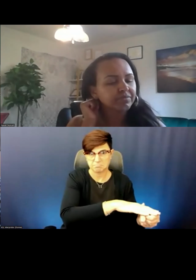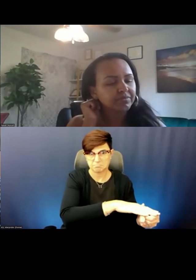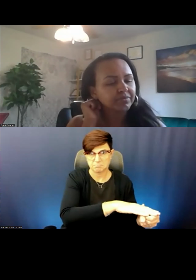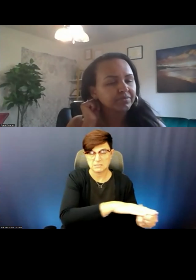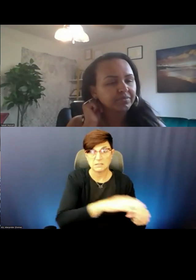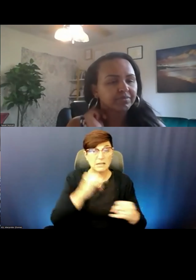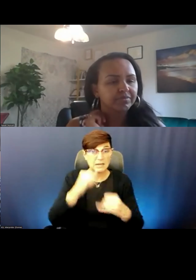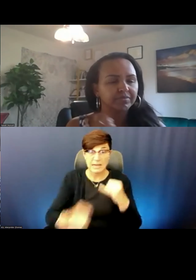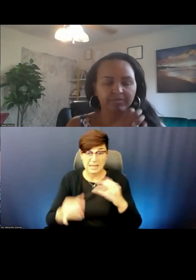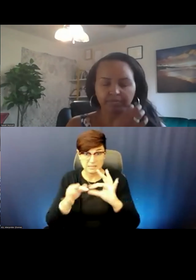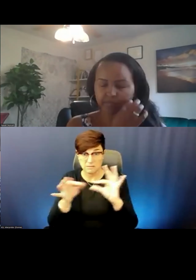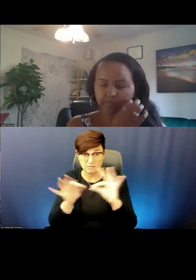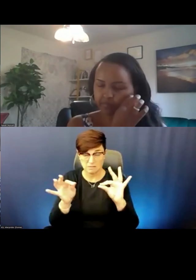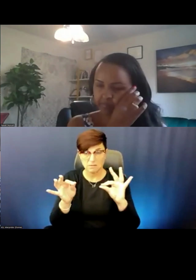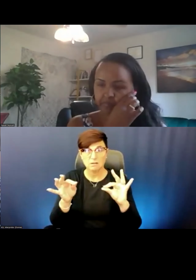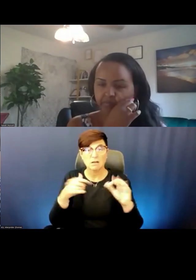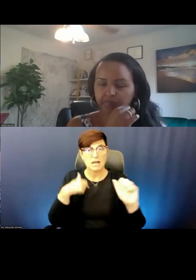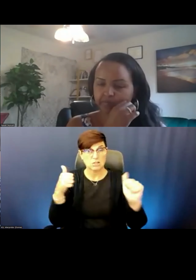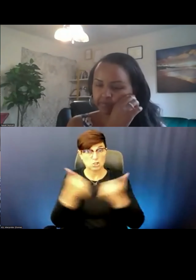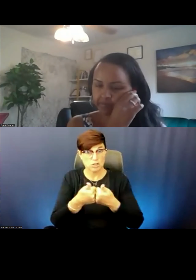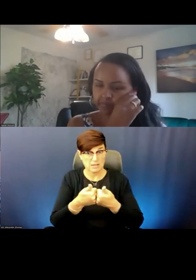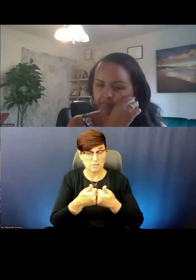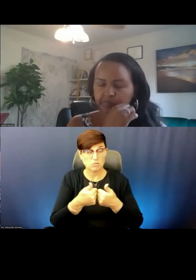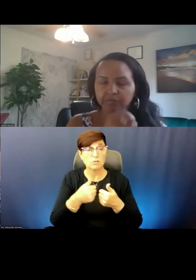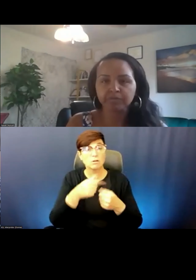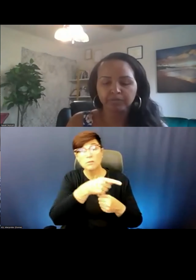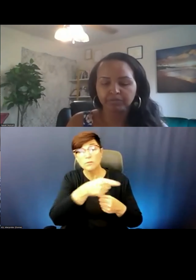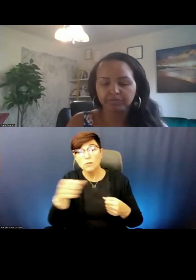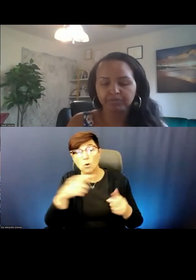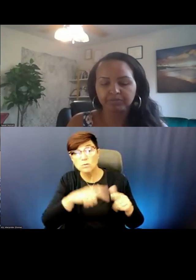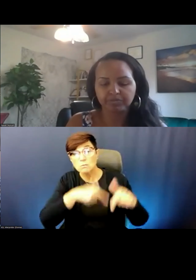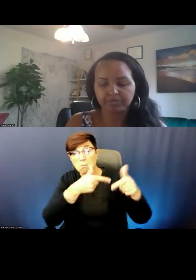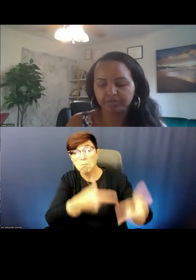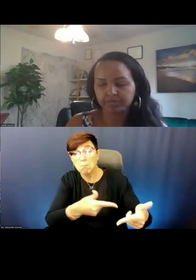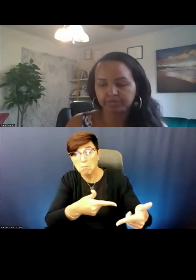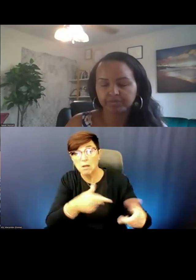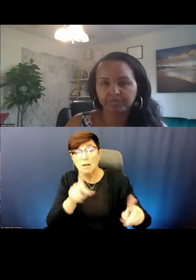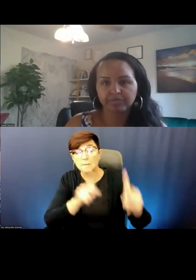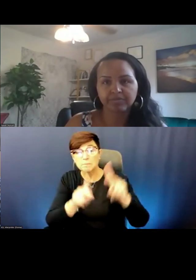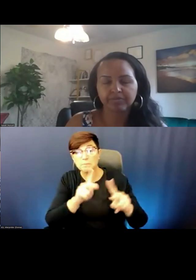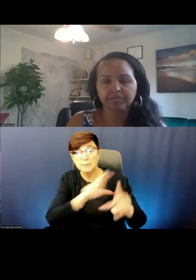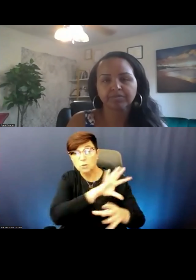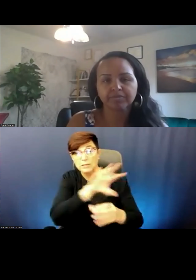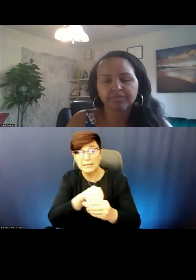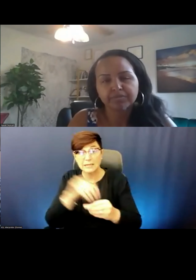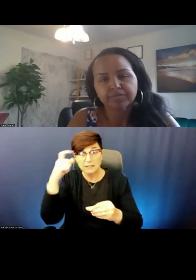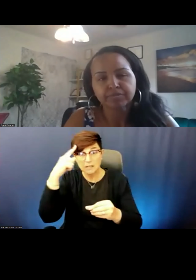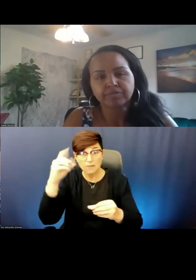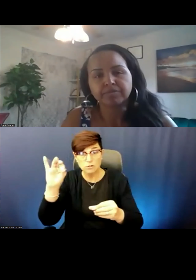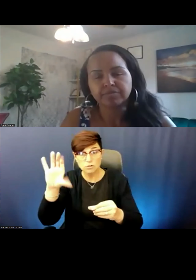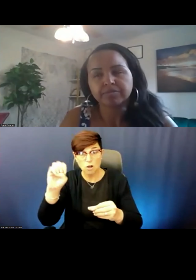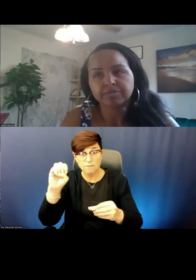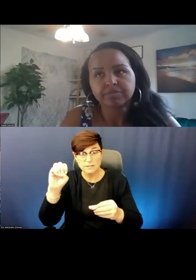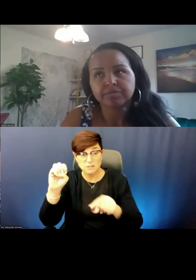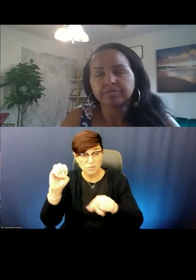challenge we have too is that the folks coming up the pipeline into the governor's office really don't have